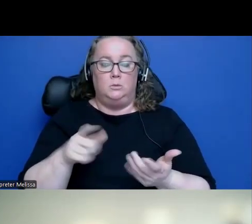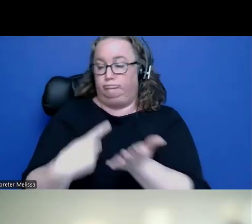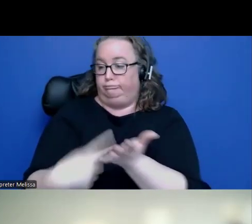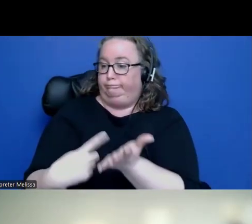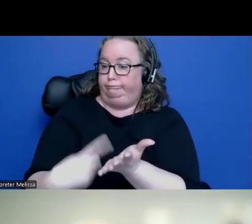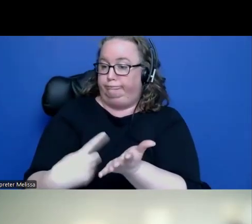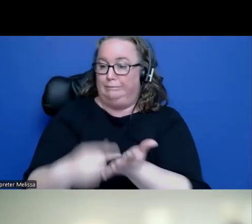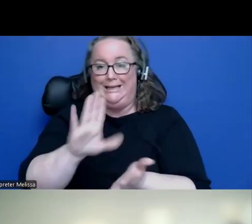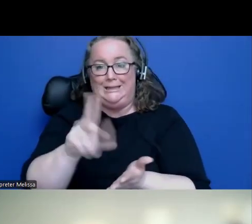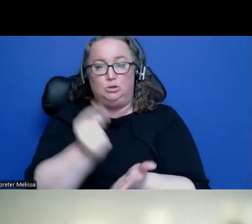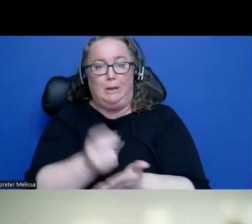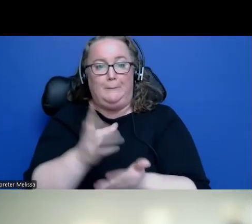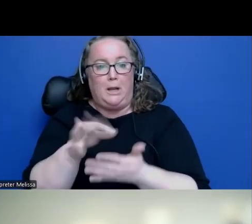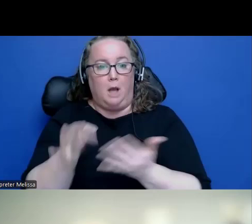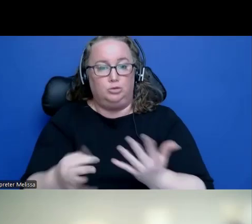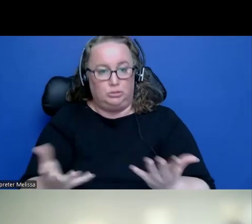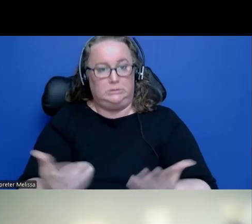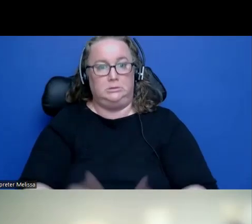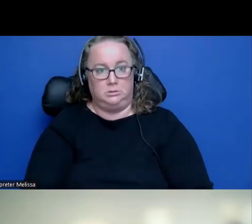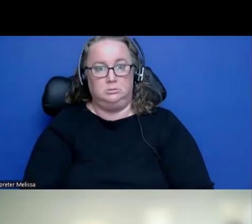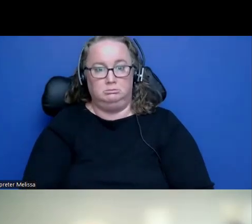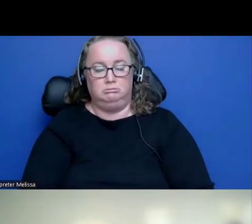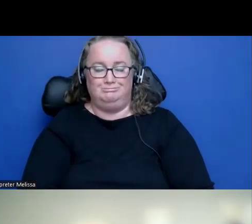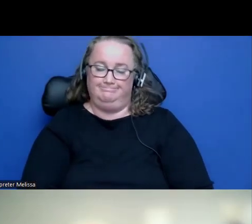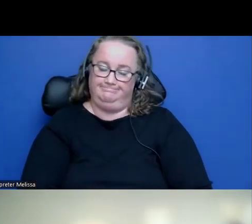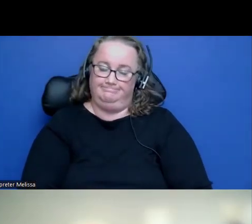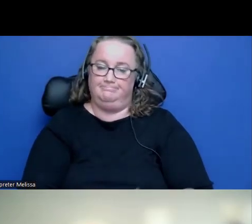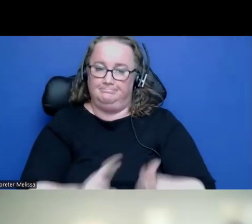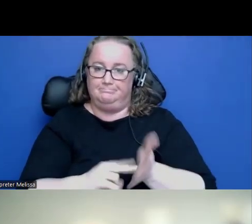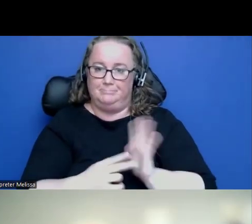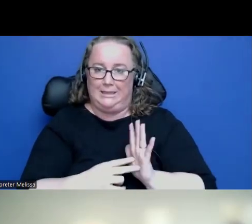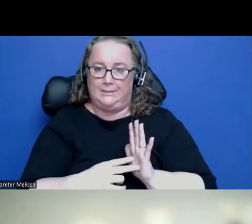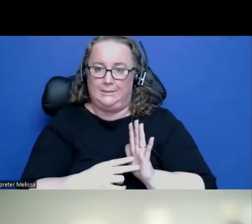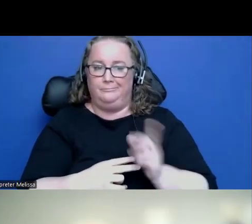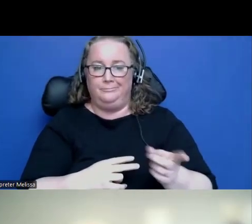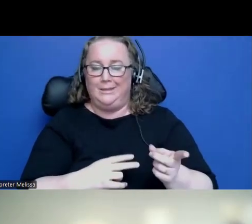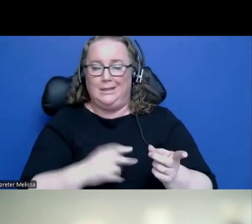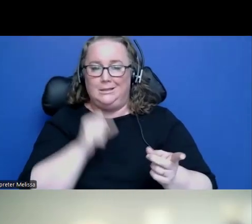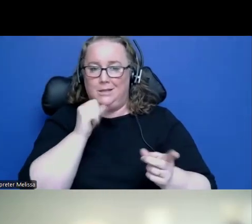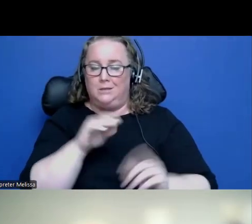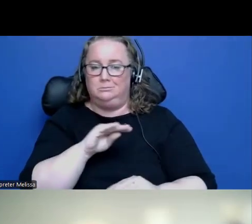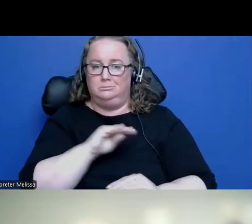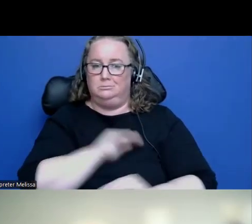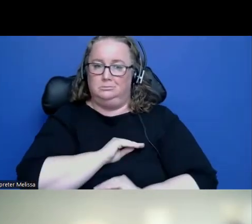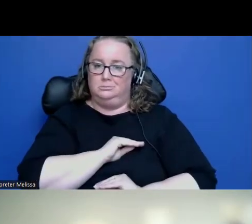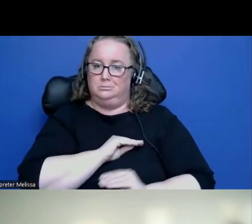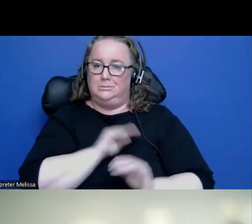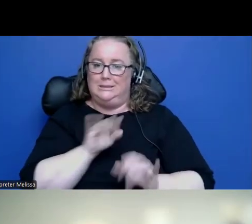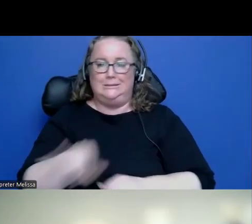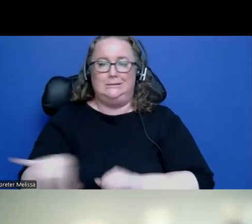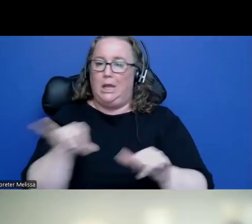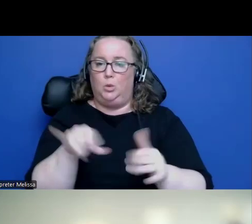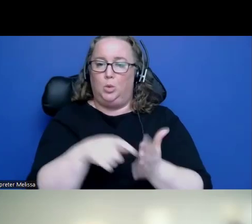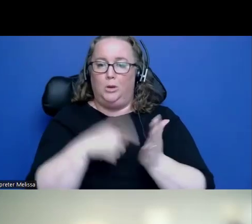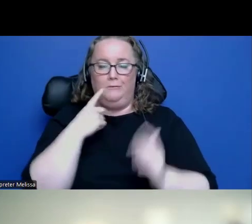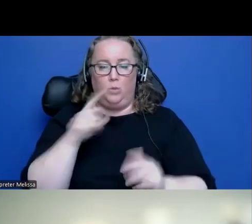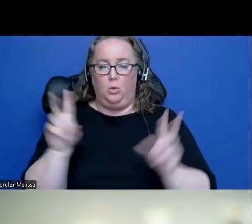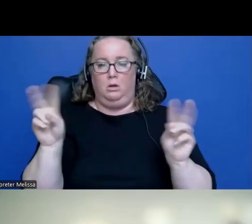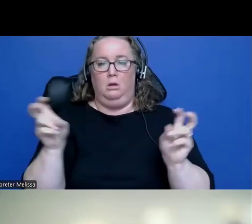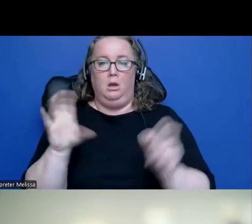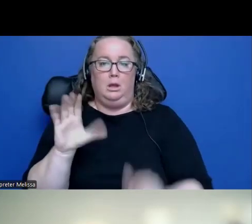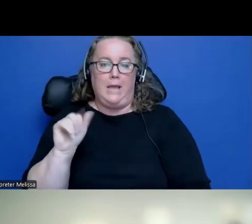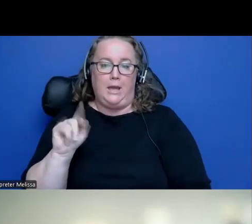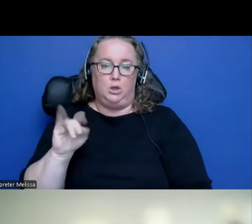discussing his treatment options, indicating that he did not meet the standard or